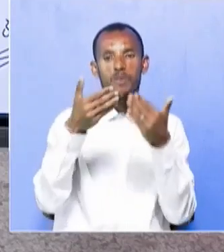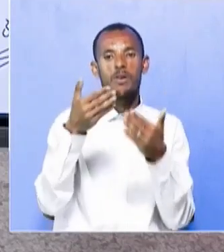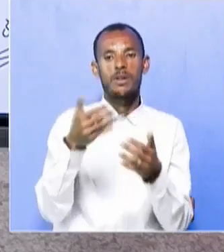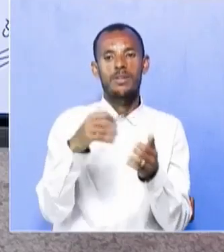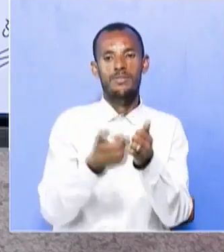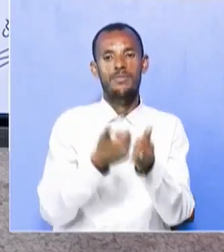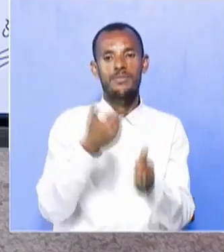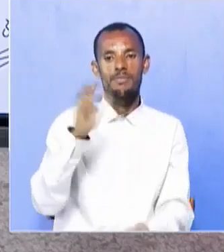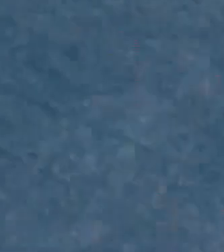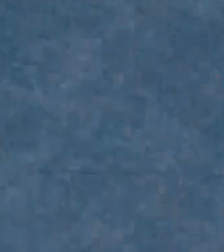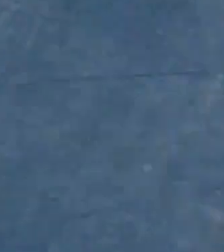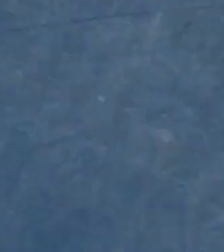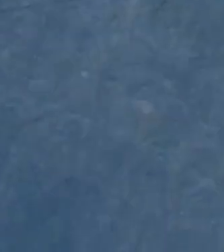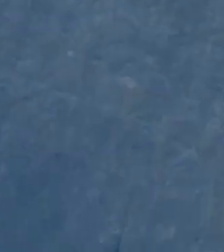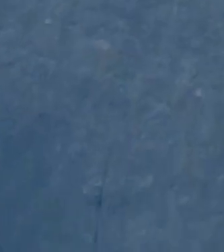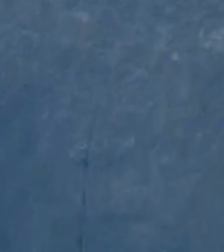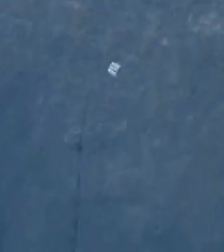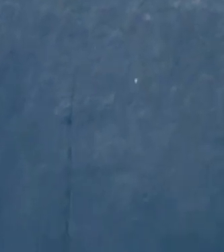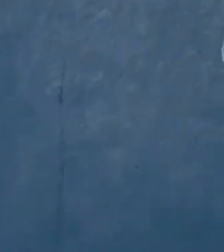listening.